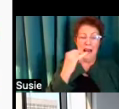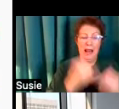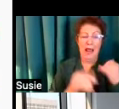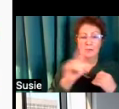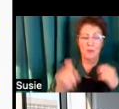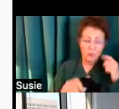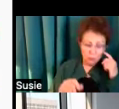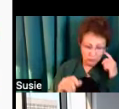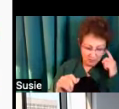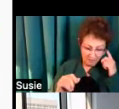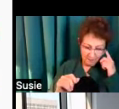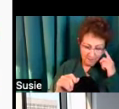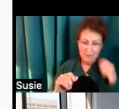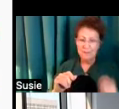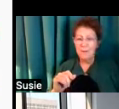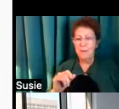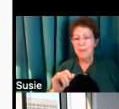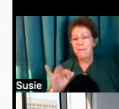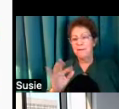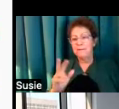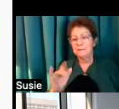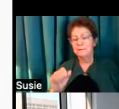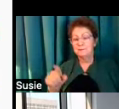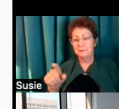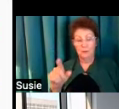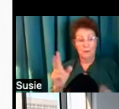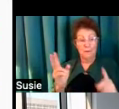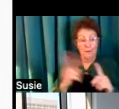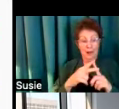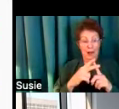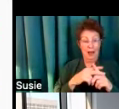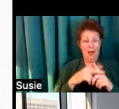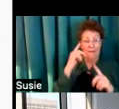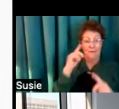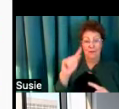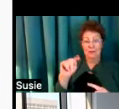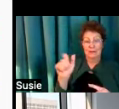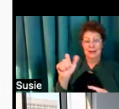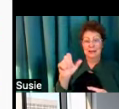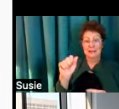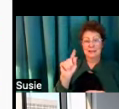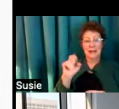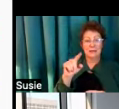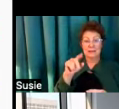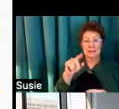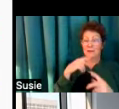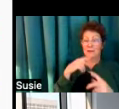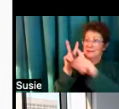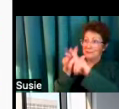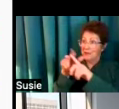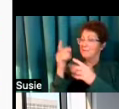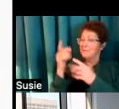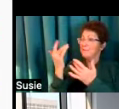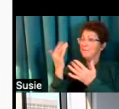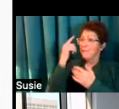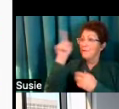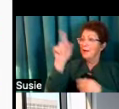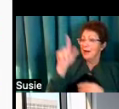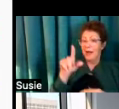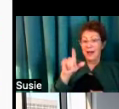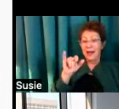So if you've applied for your tax exempt status and you've not gotten it, then what you're doing is when you're